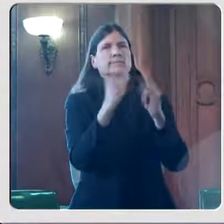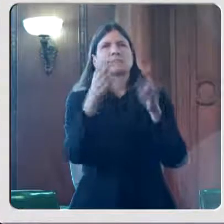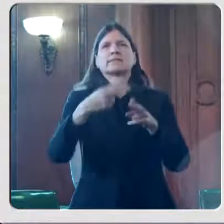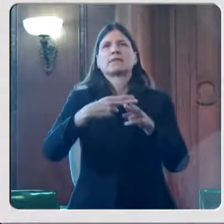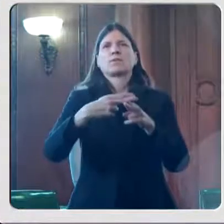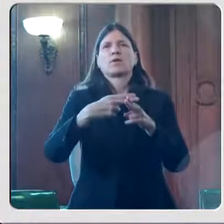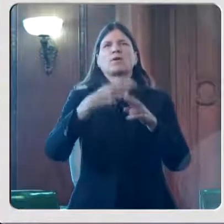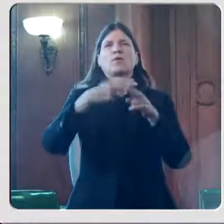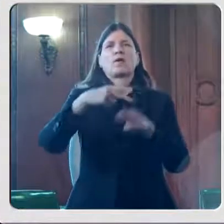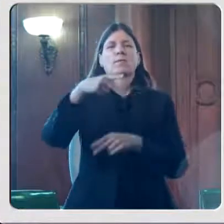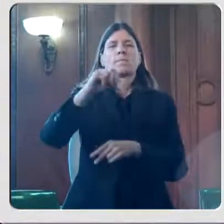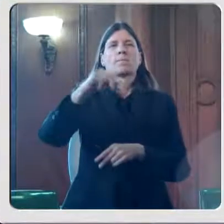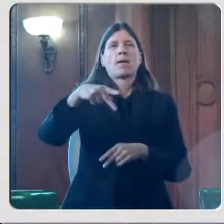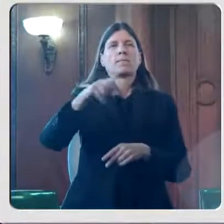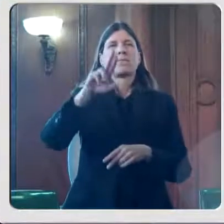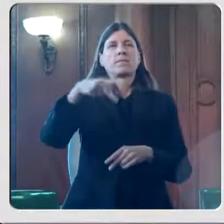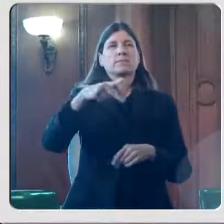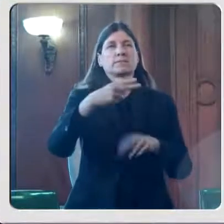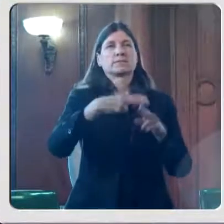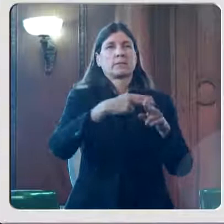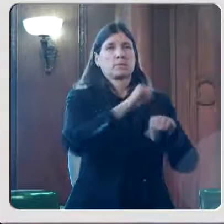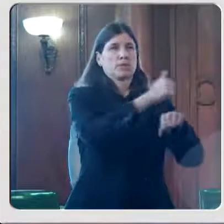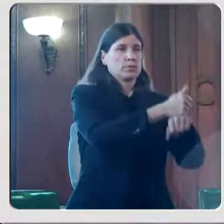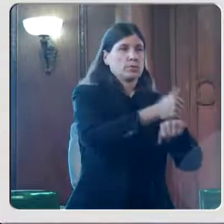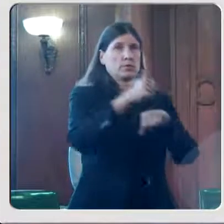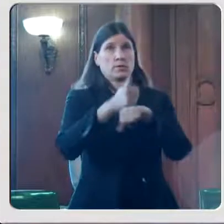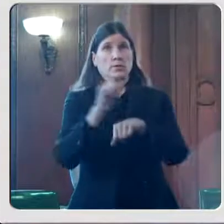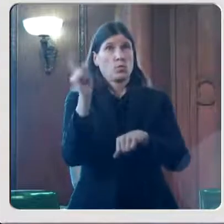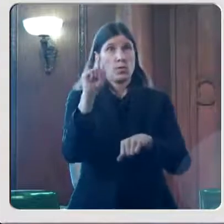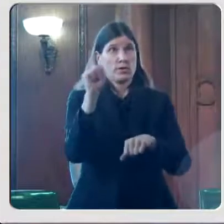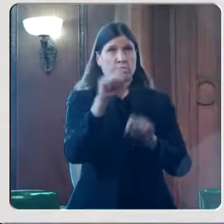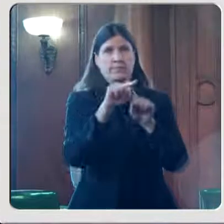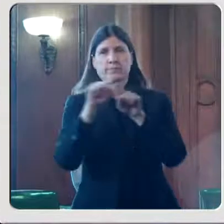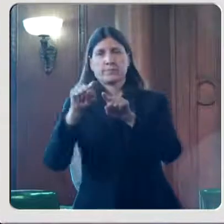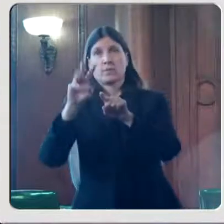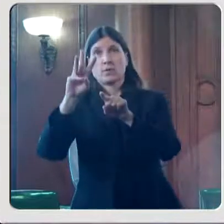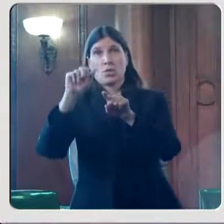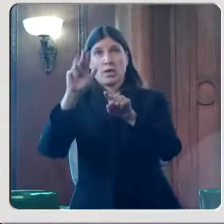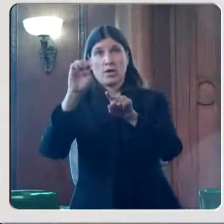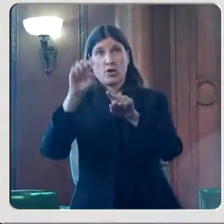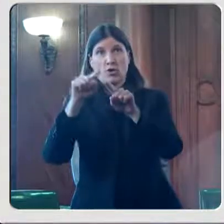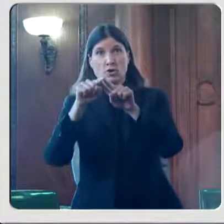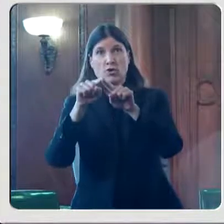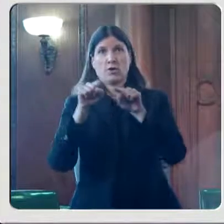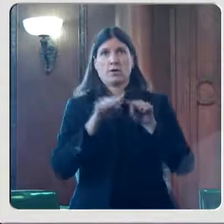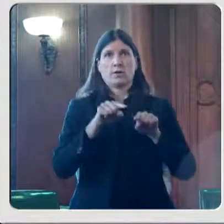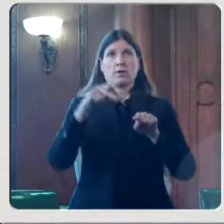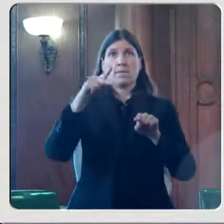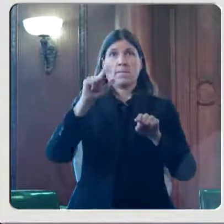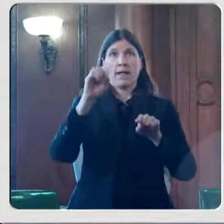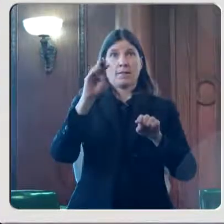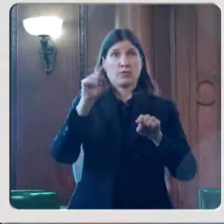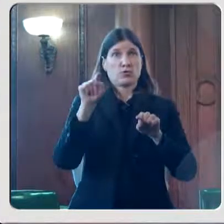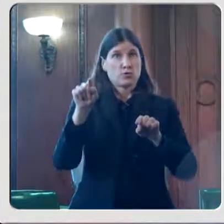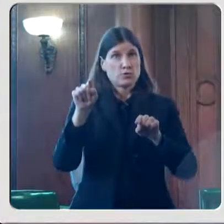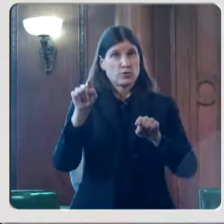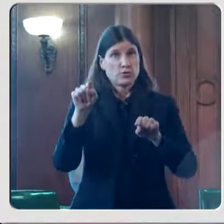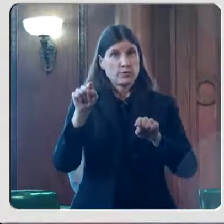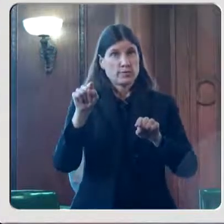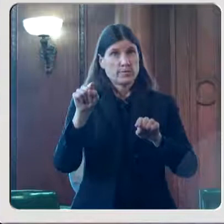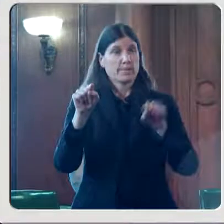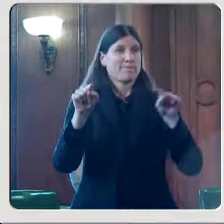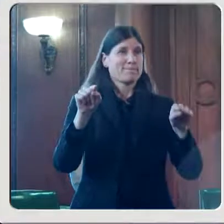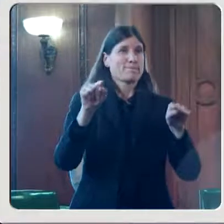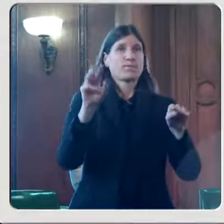Ware, and in Westfield. We also are planning to open a site in Springfield during the week of February 22nd